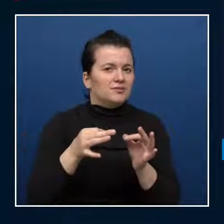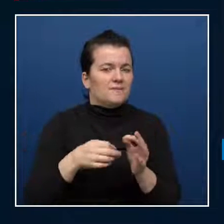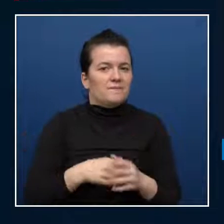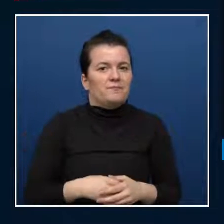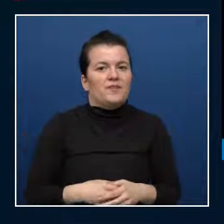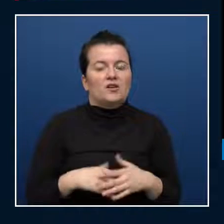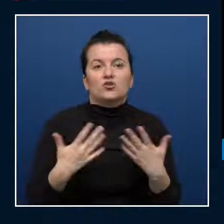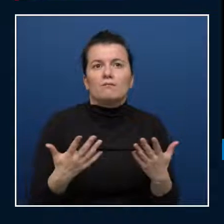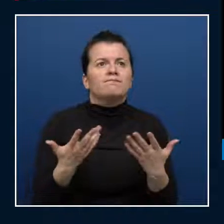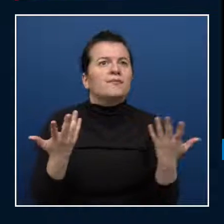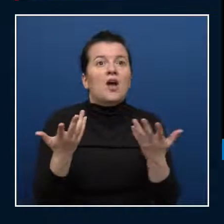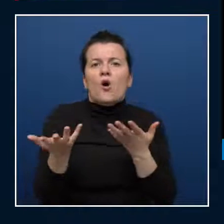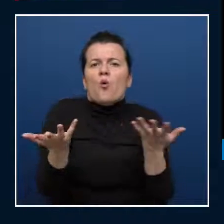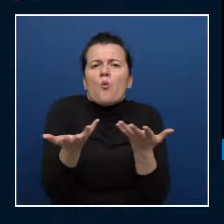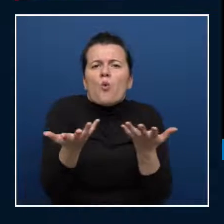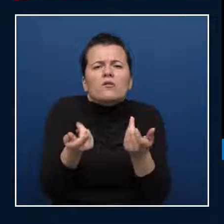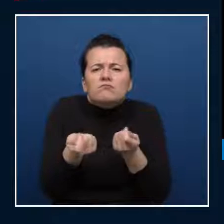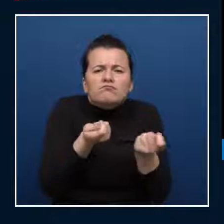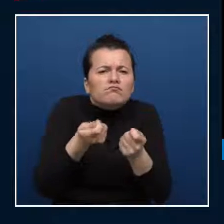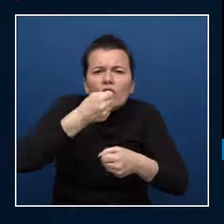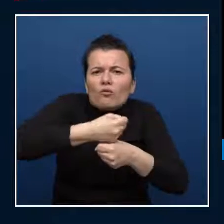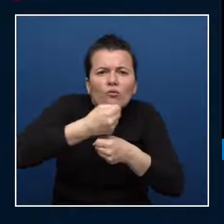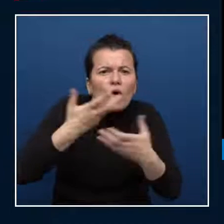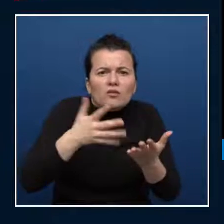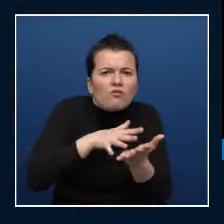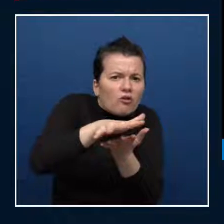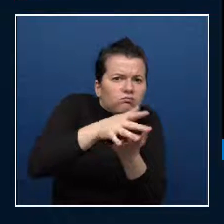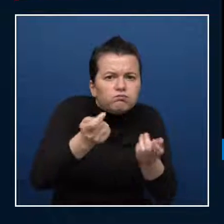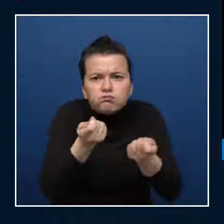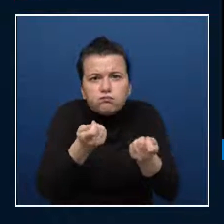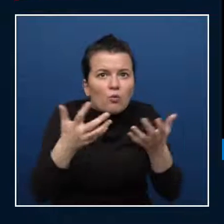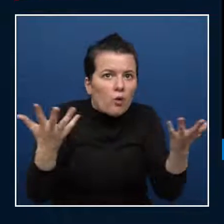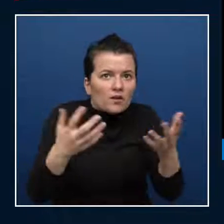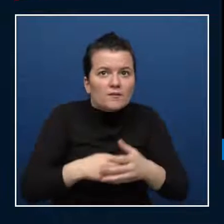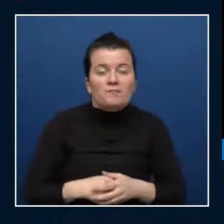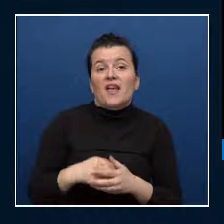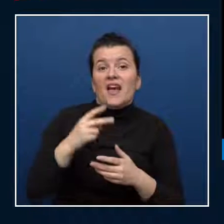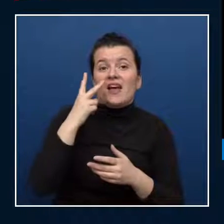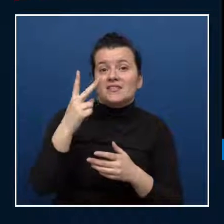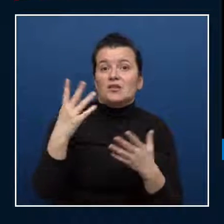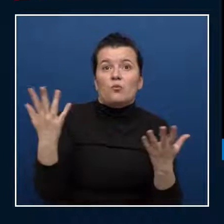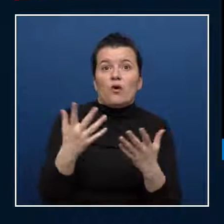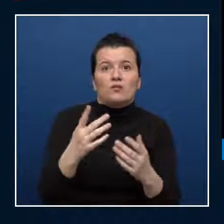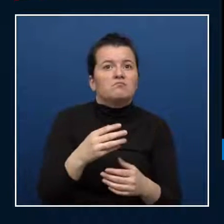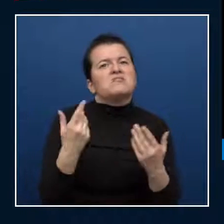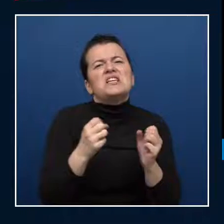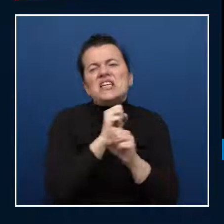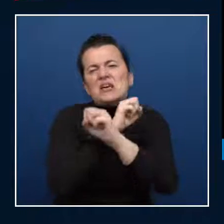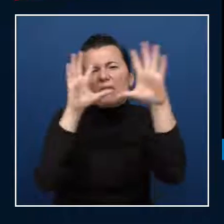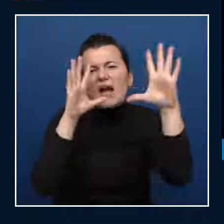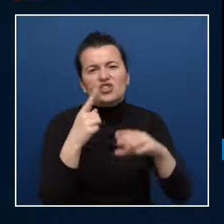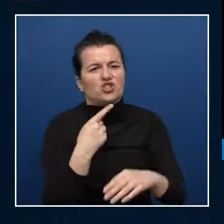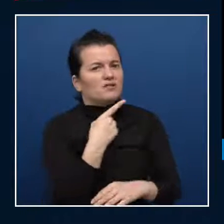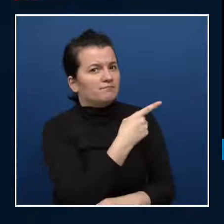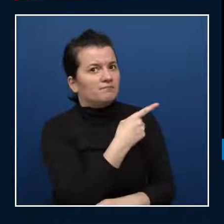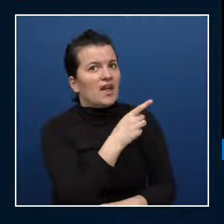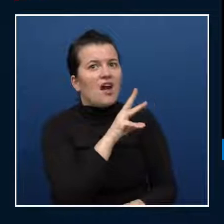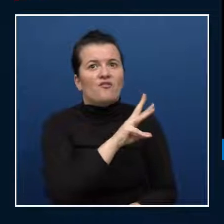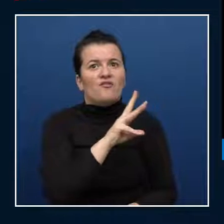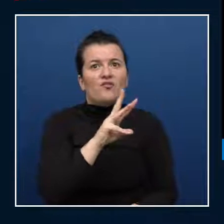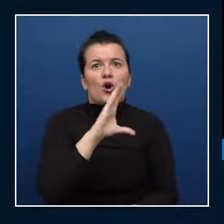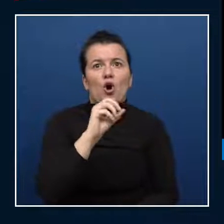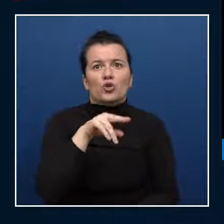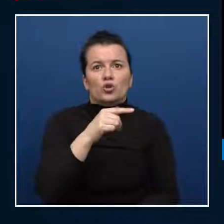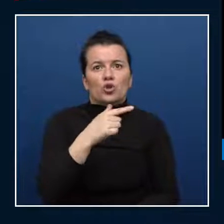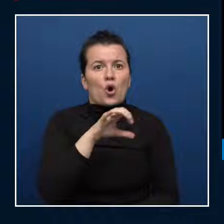Manager actually does is takes the request, if it went to something like www.contoso.com, redirect it via